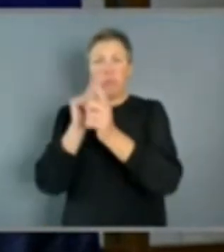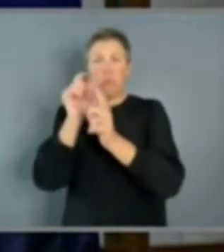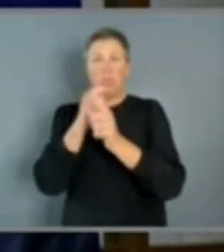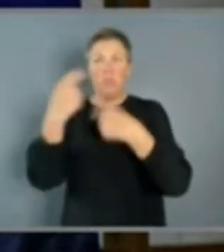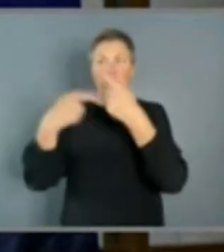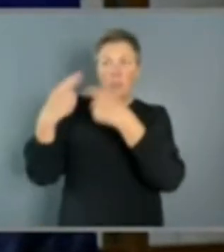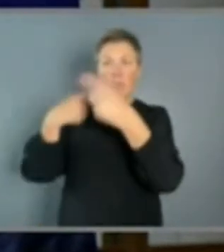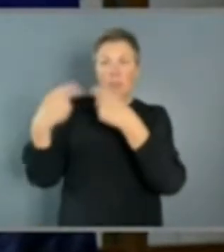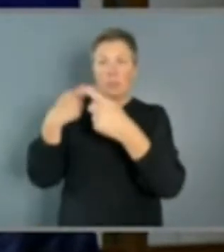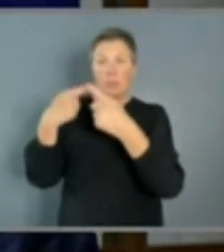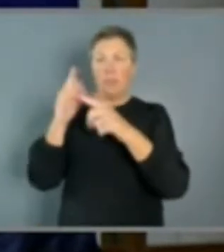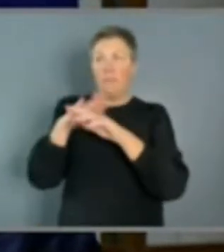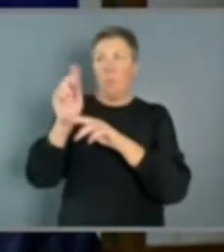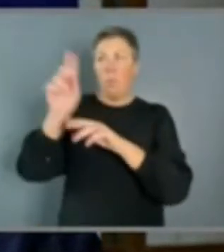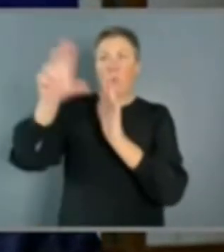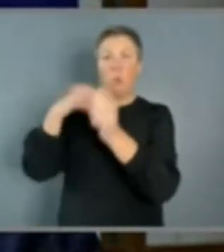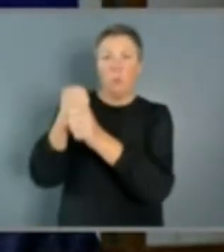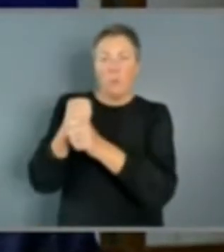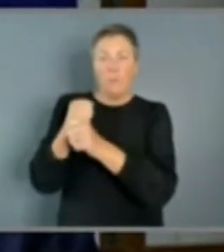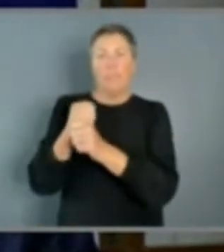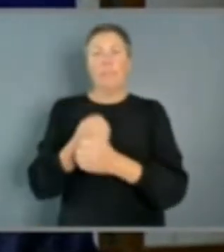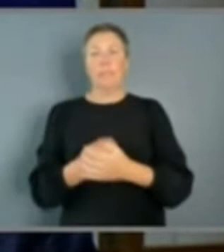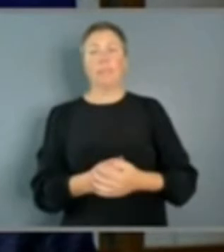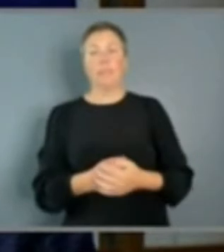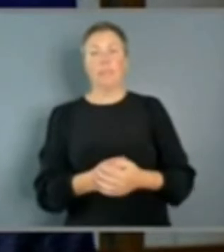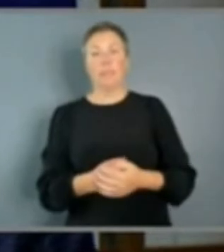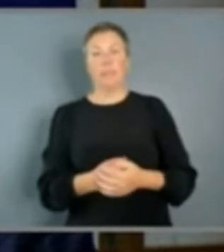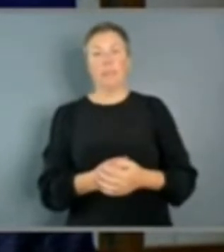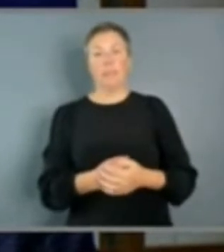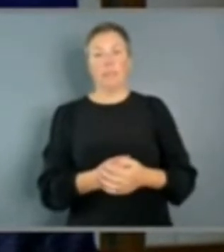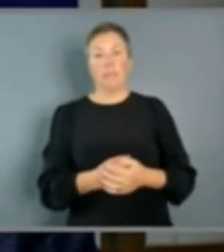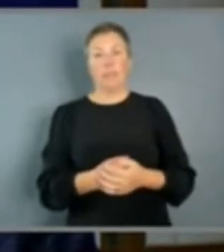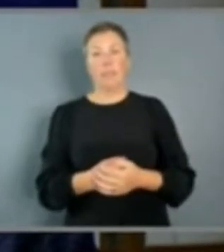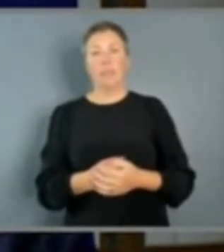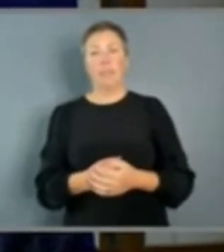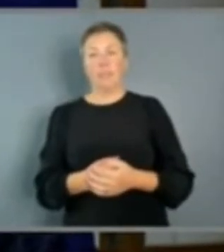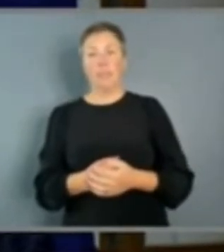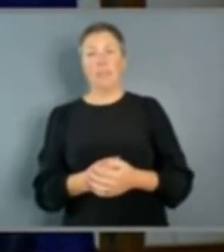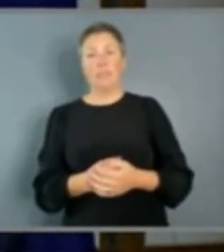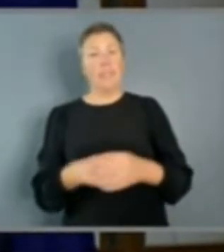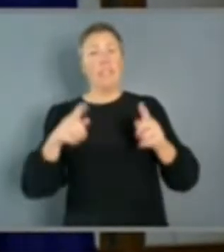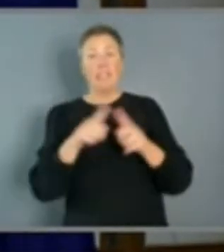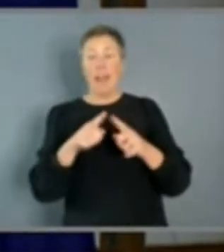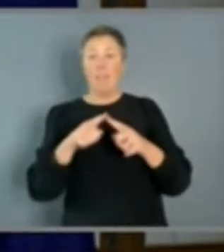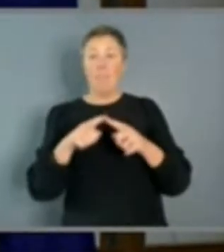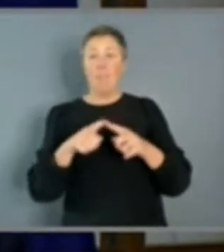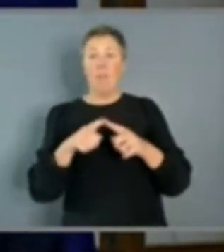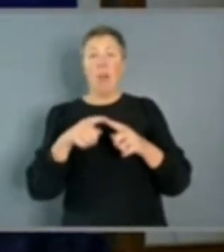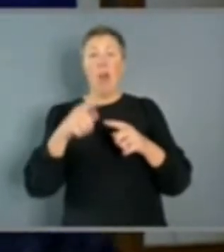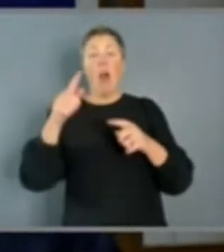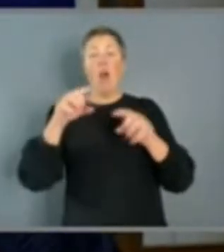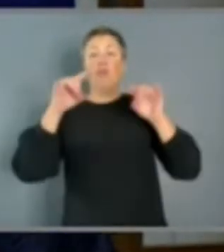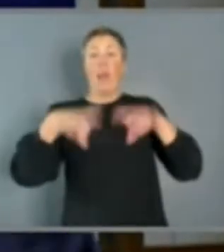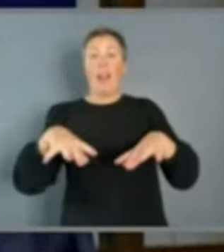on their response actions. And that engagement has taken place across the Australian Government as well. Our High Commission in Port Moresby